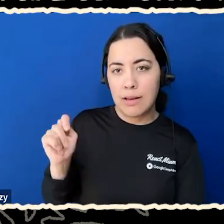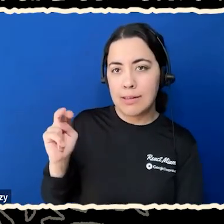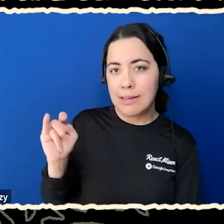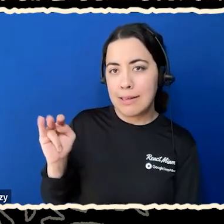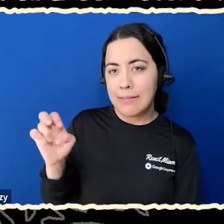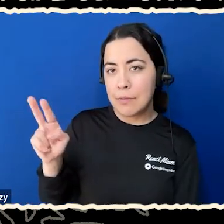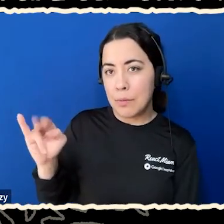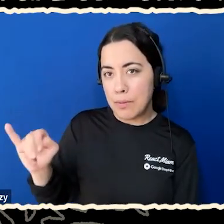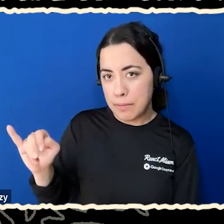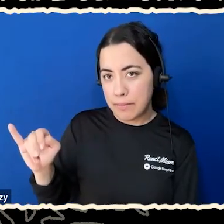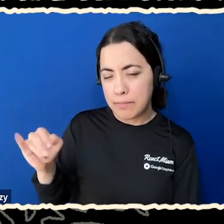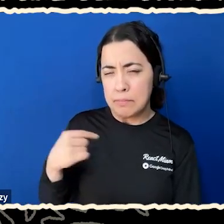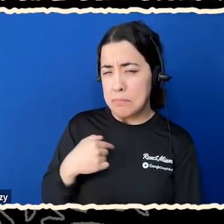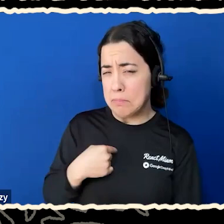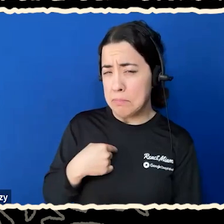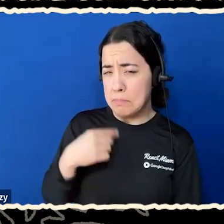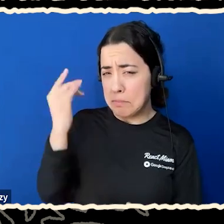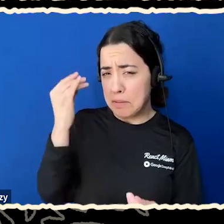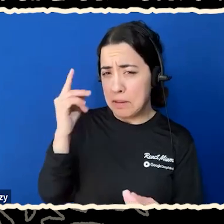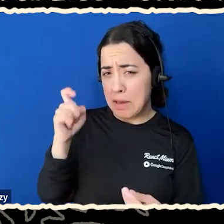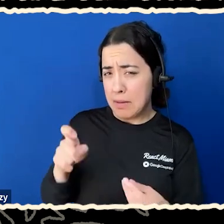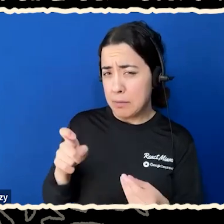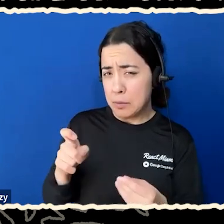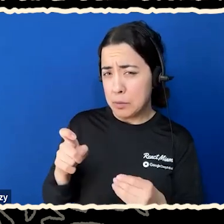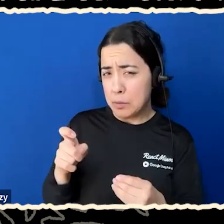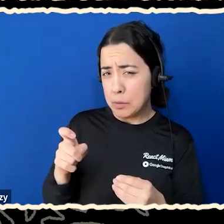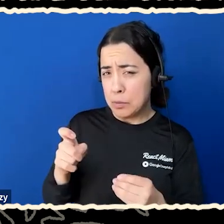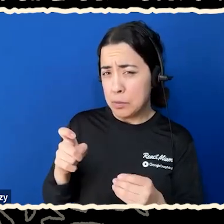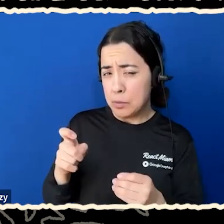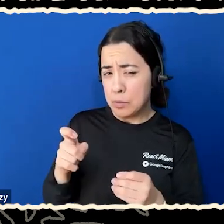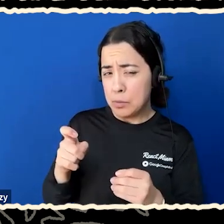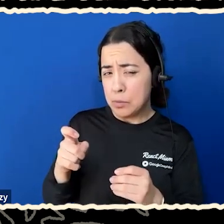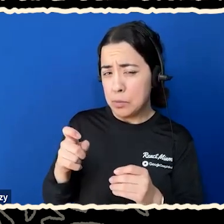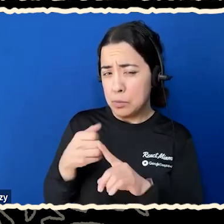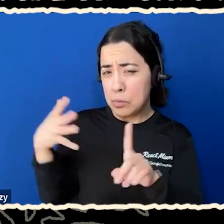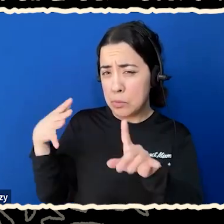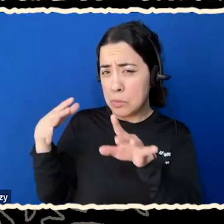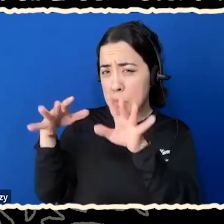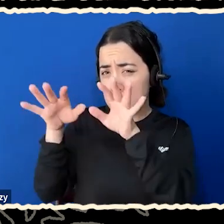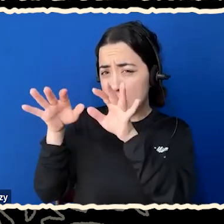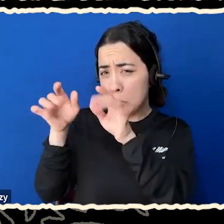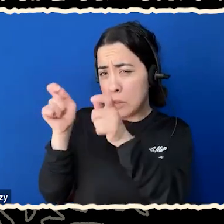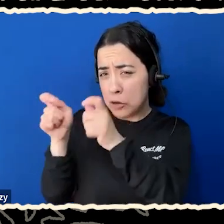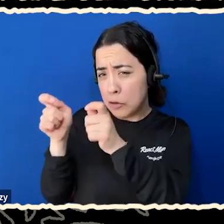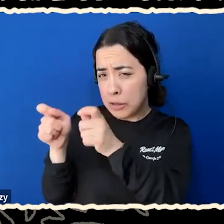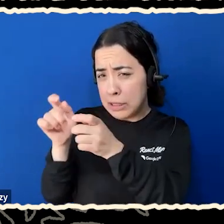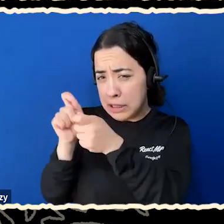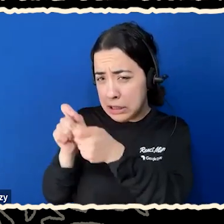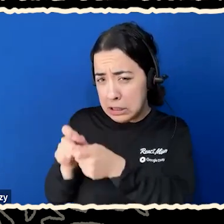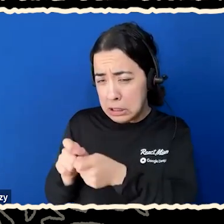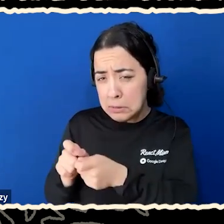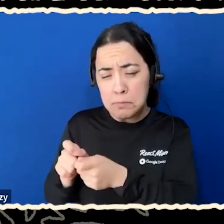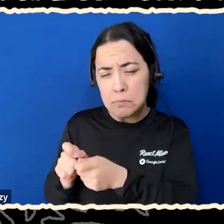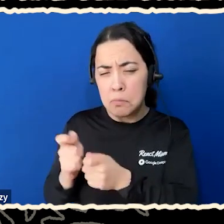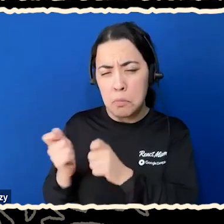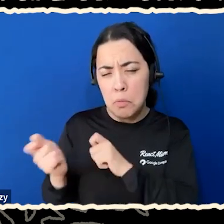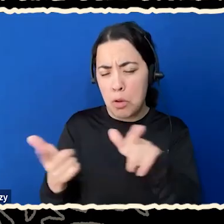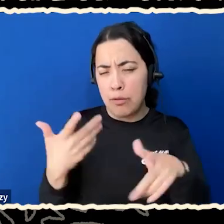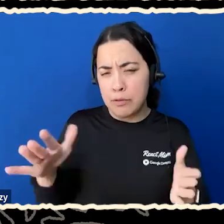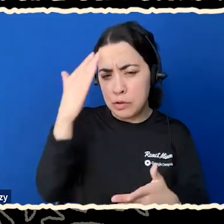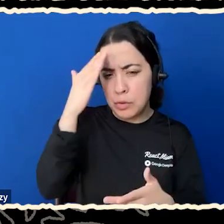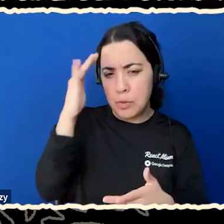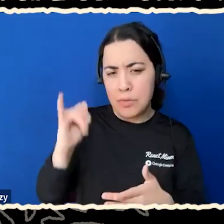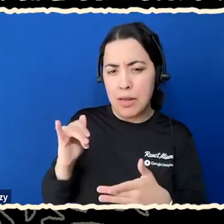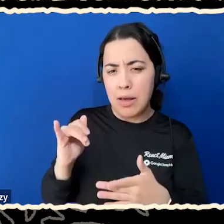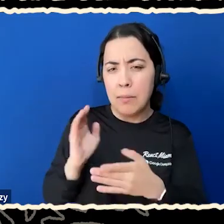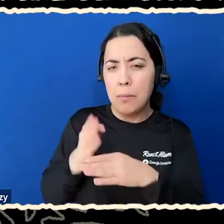So I think I don't have to iterate to get into the details more because we all know the post message API. So the API is